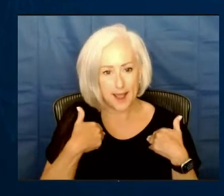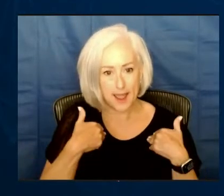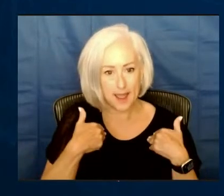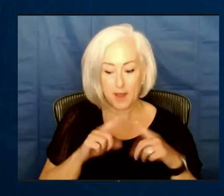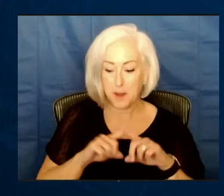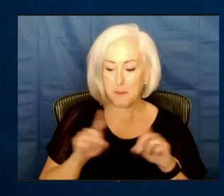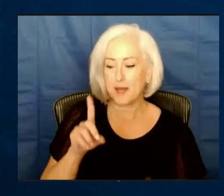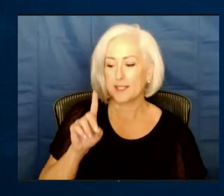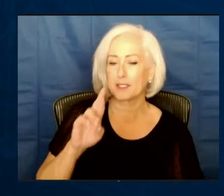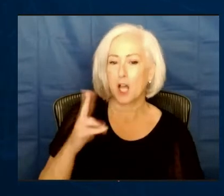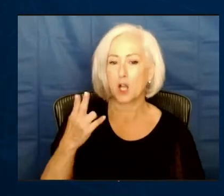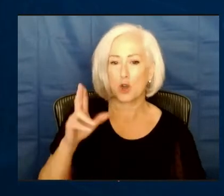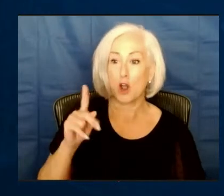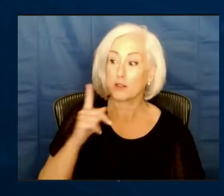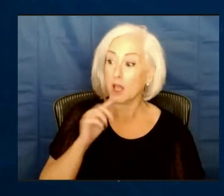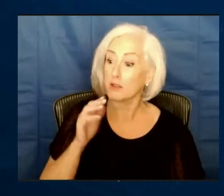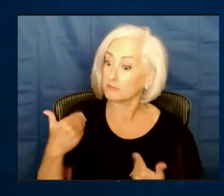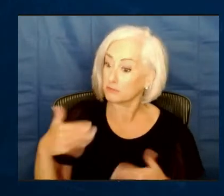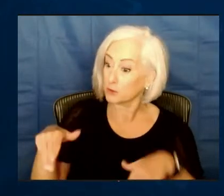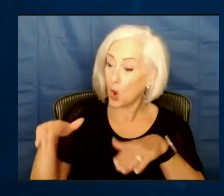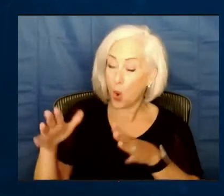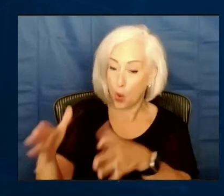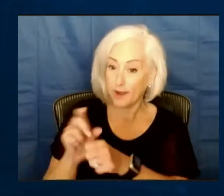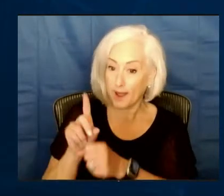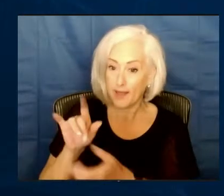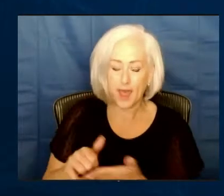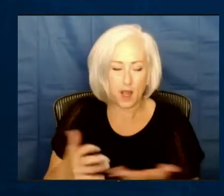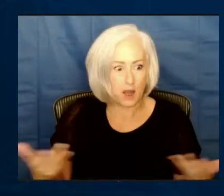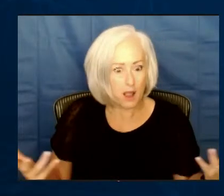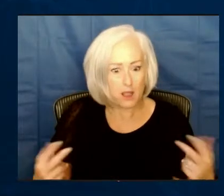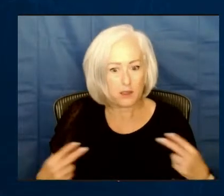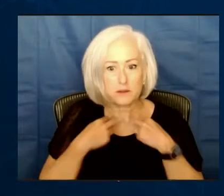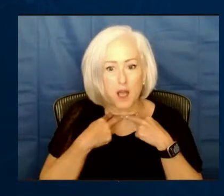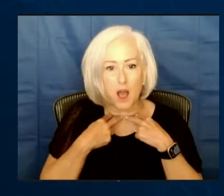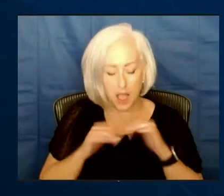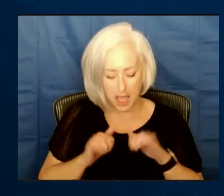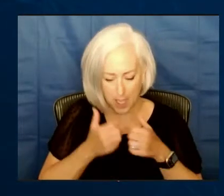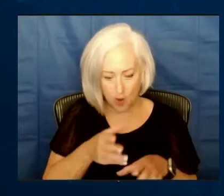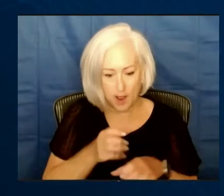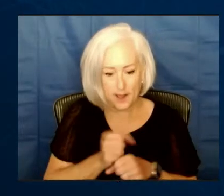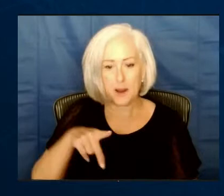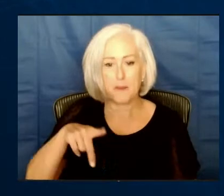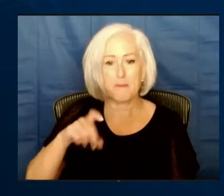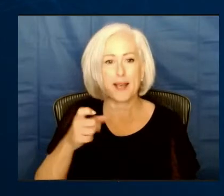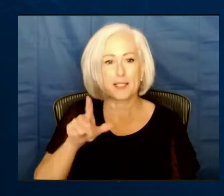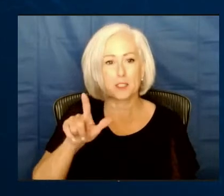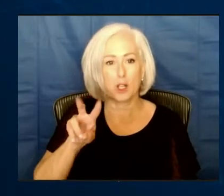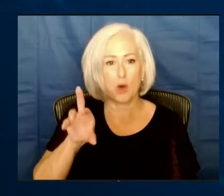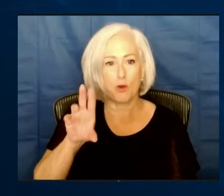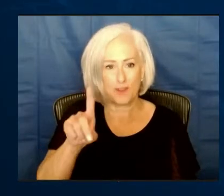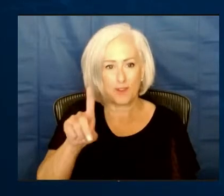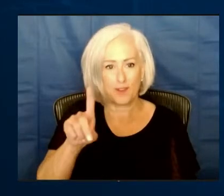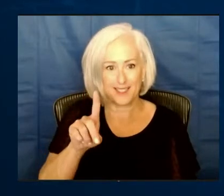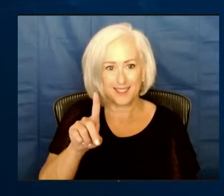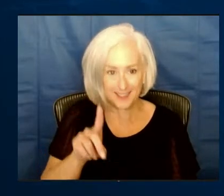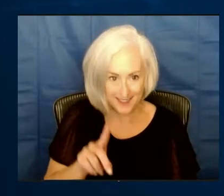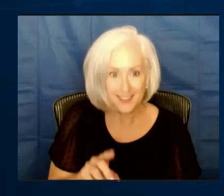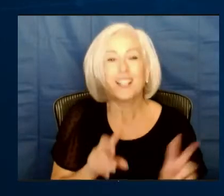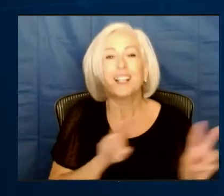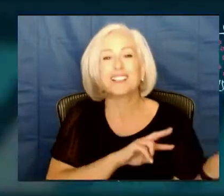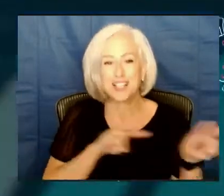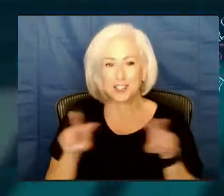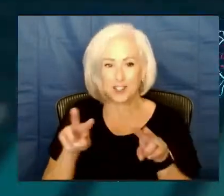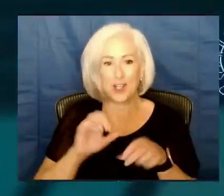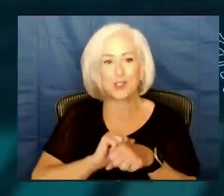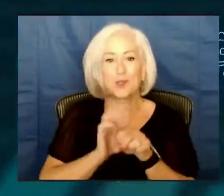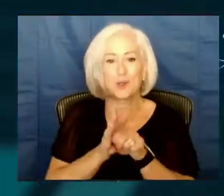but they're finding it hard to do. So how do people actually get it? All right, let's segue in then. Let's take on the COVID count for just a minute if we can. If we're going to do